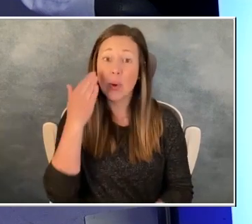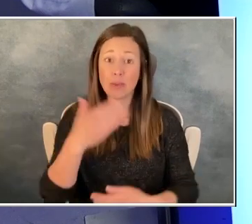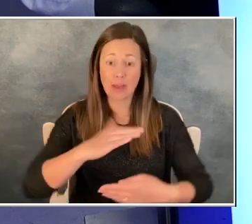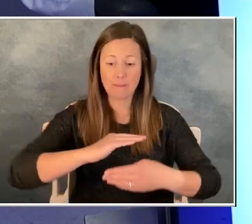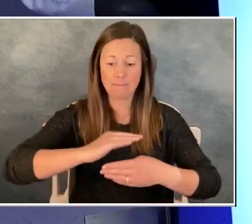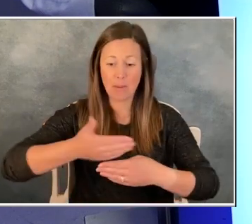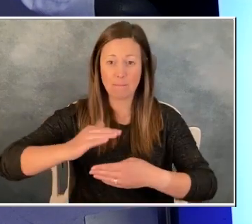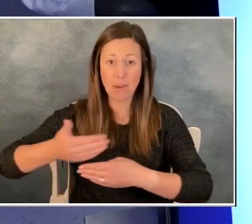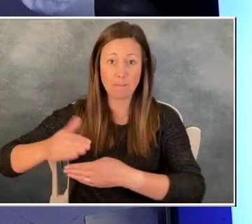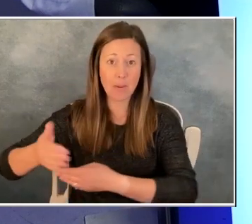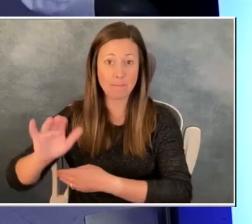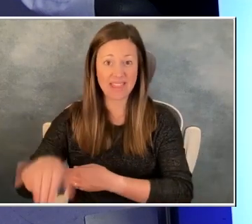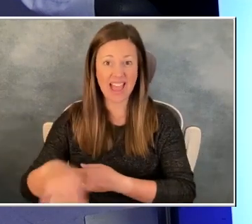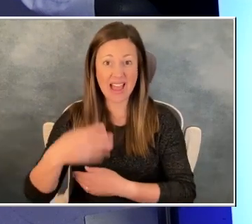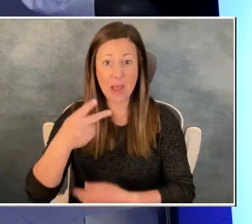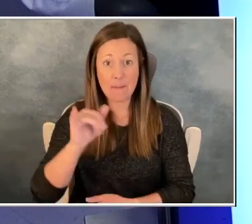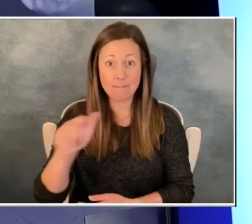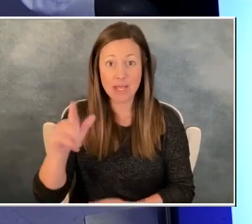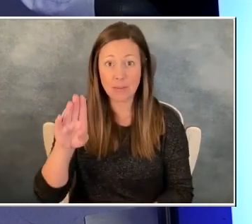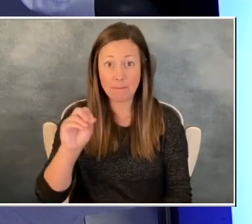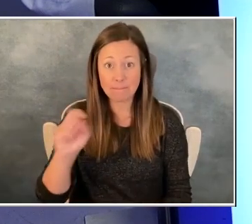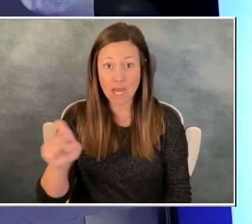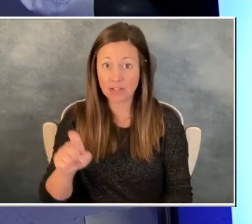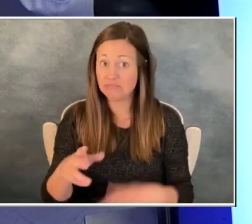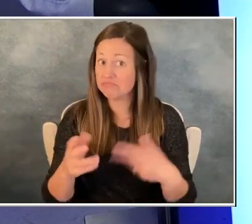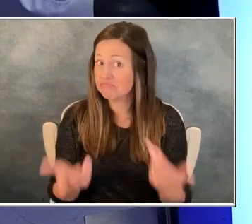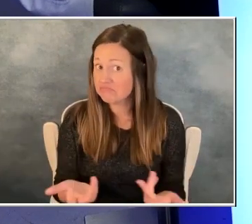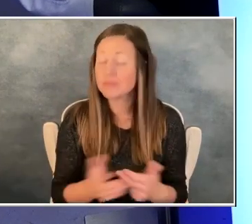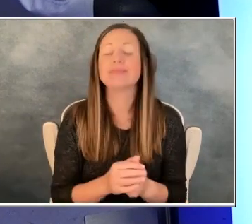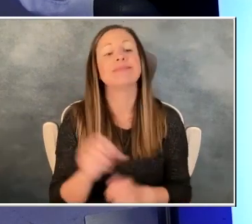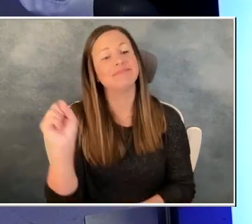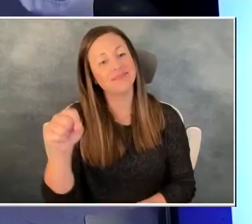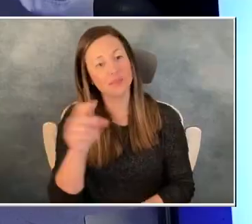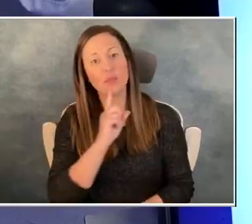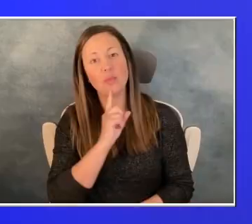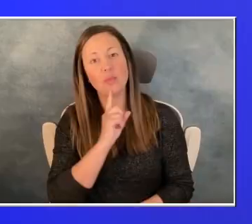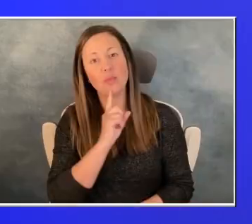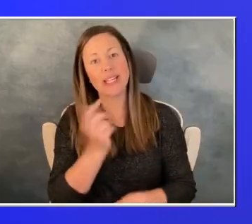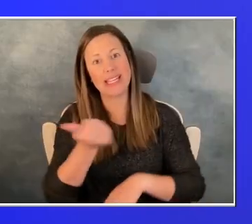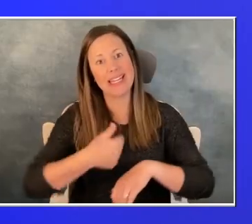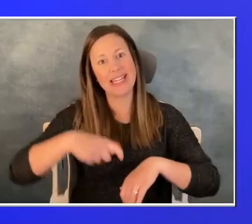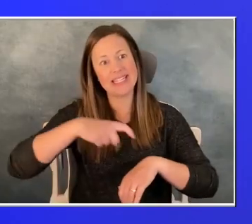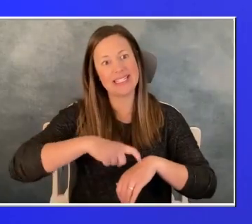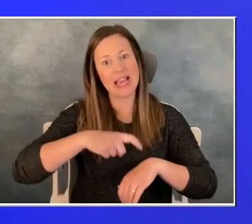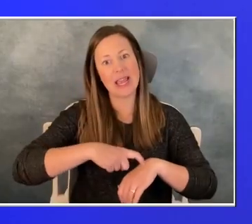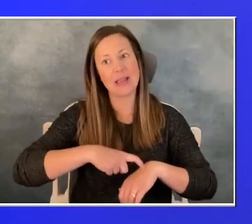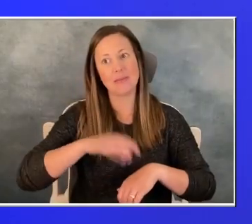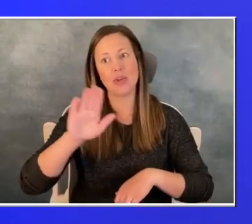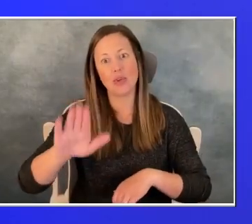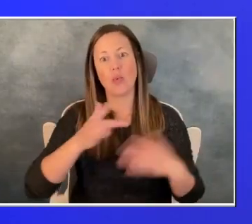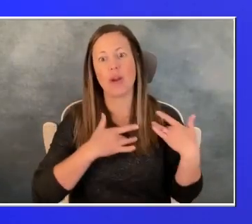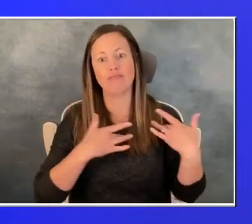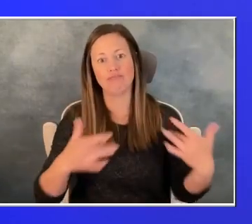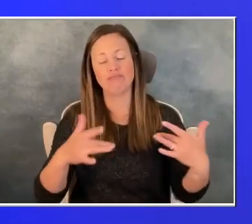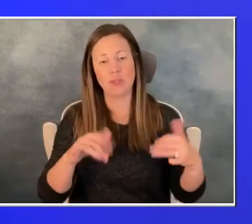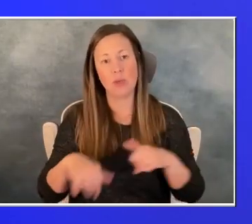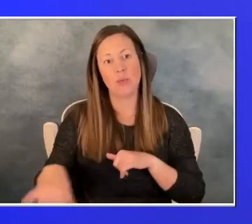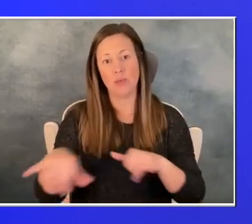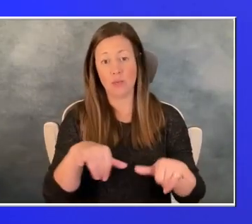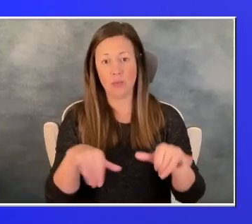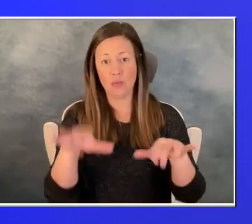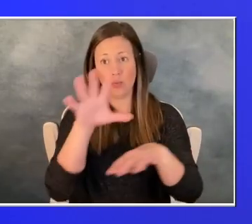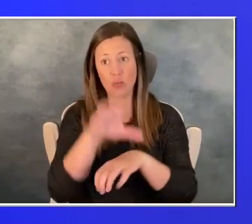Yes. That must pose a different kind of risk. It does. Anytime you're really breaking your routine, especially with medications, there's a